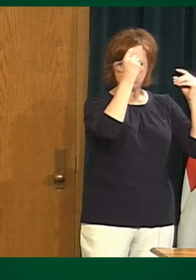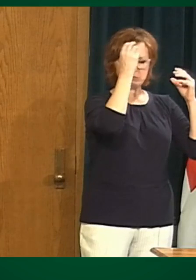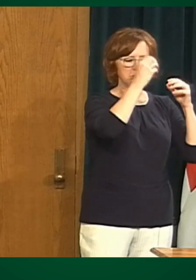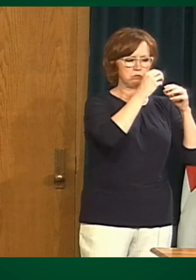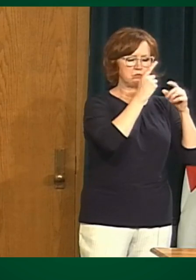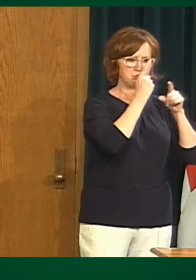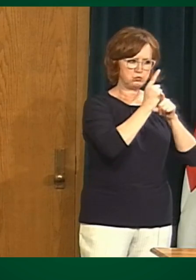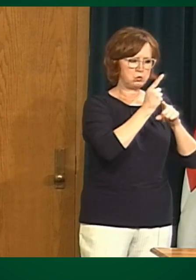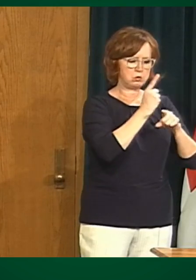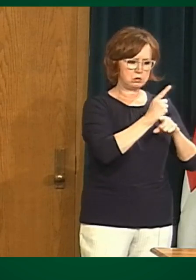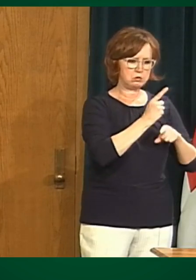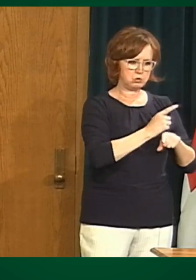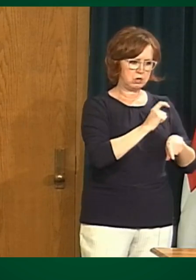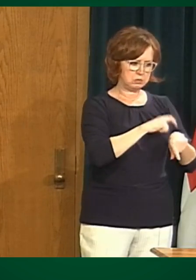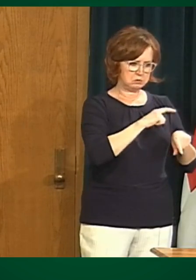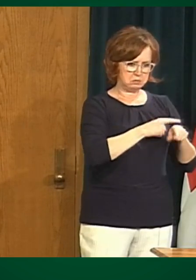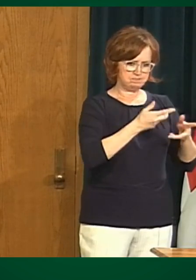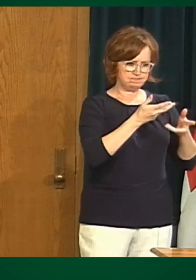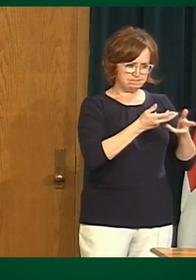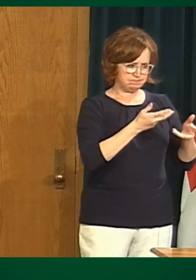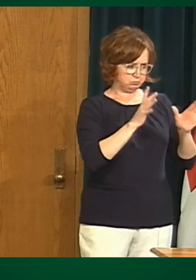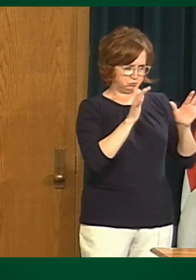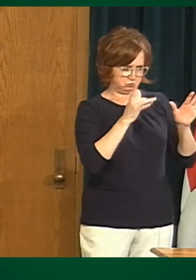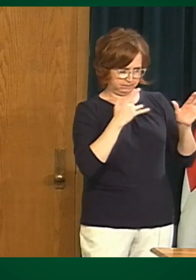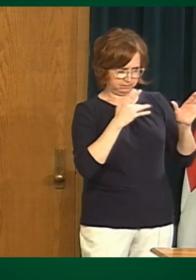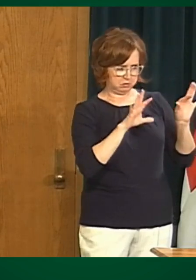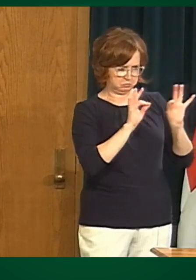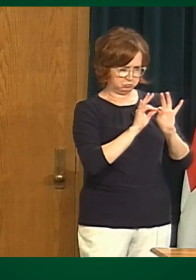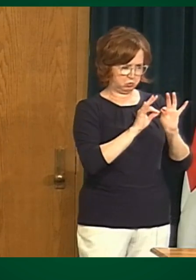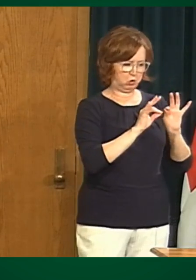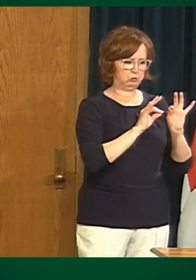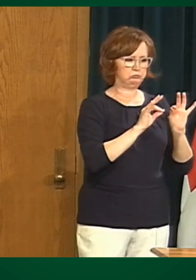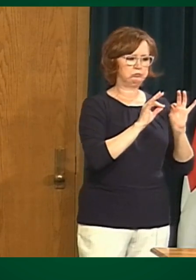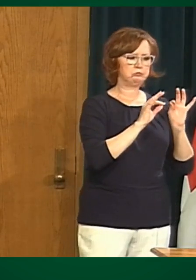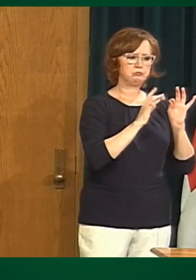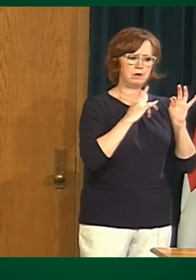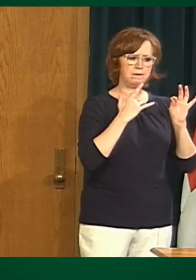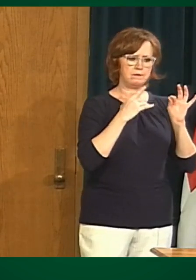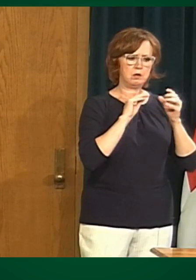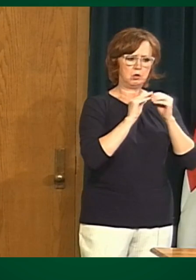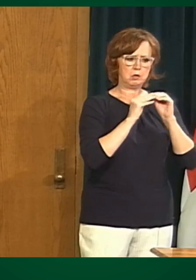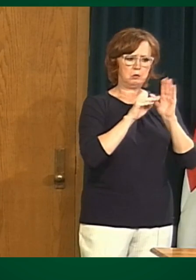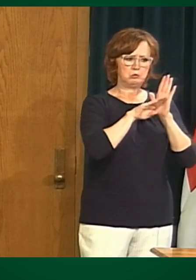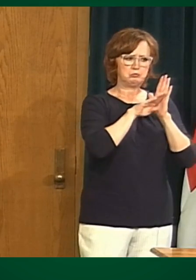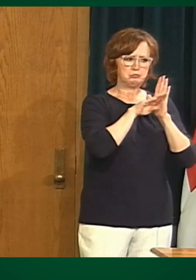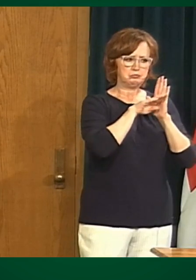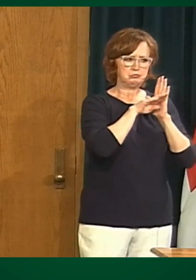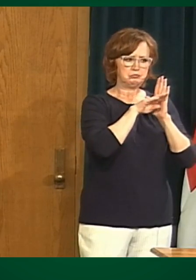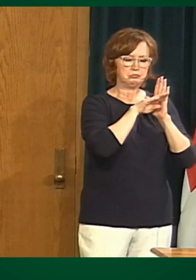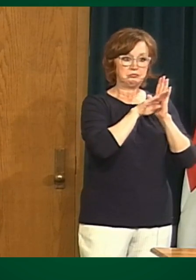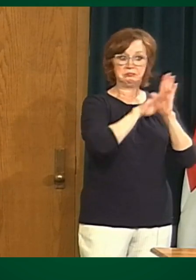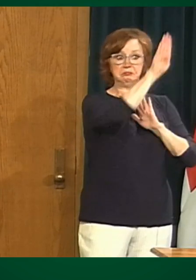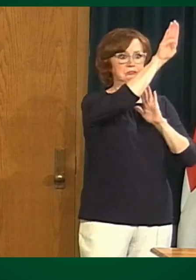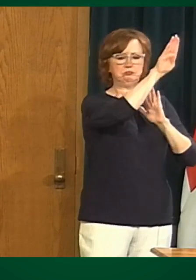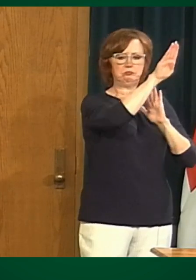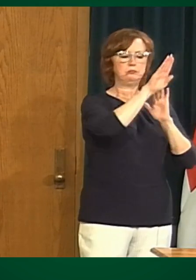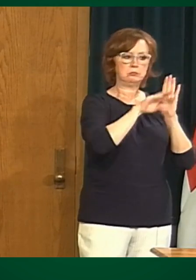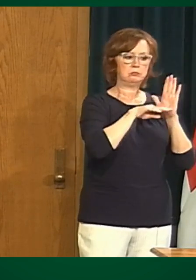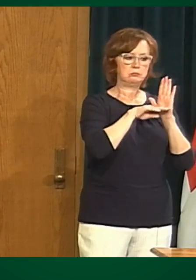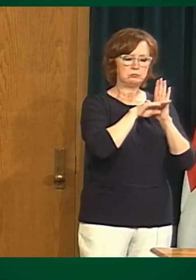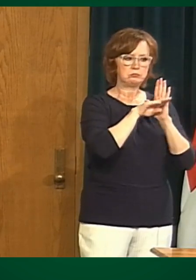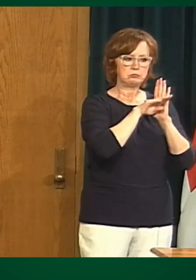announcement in such a way that you actually do not panic the population